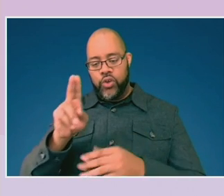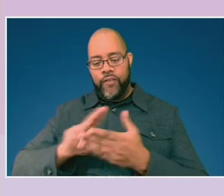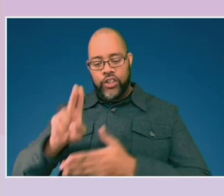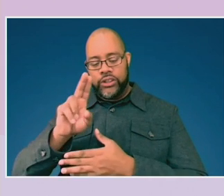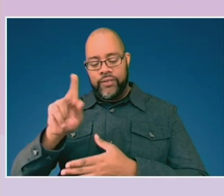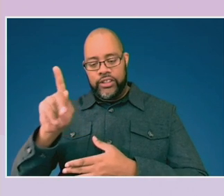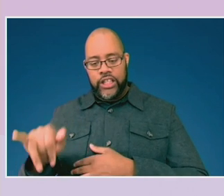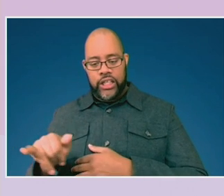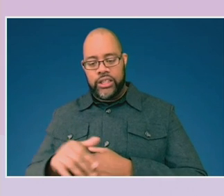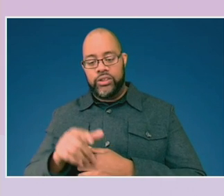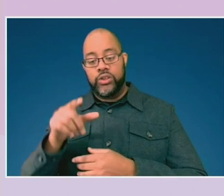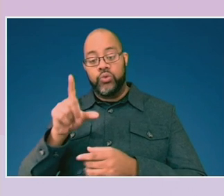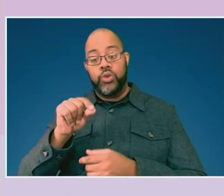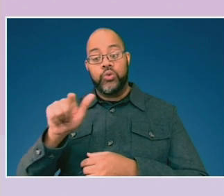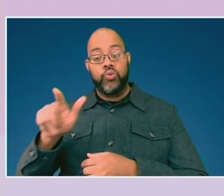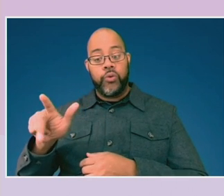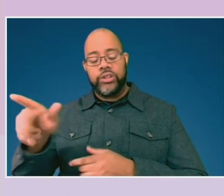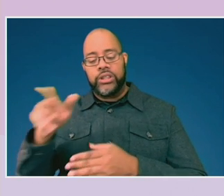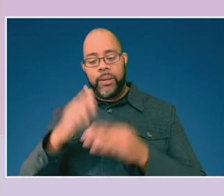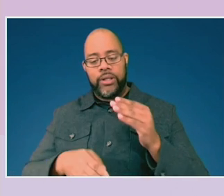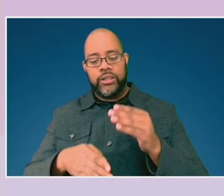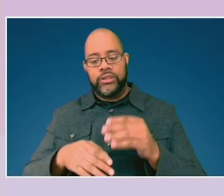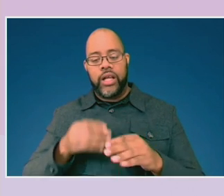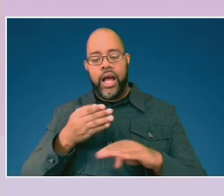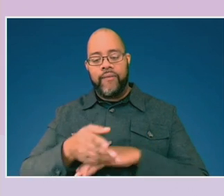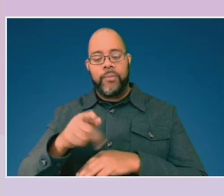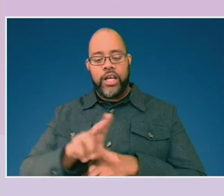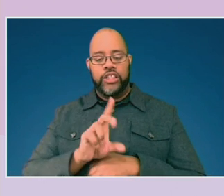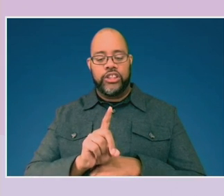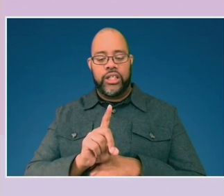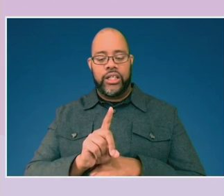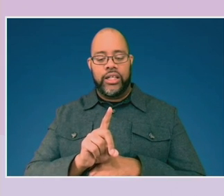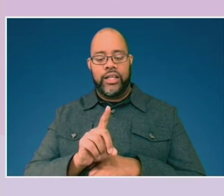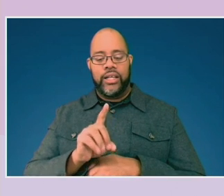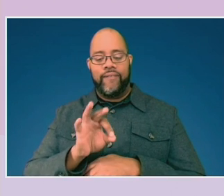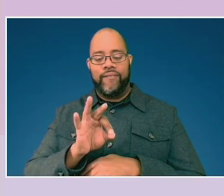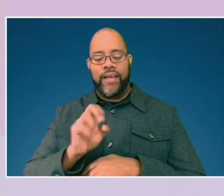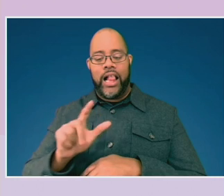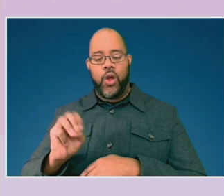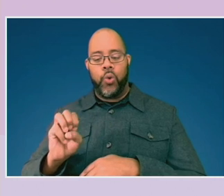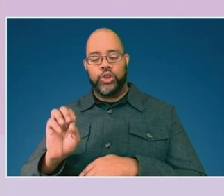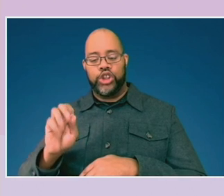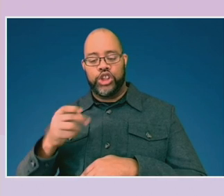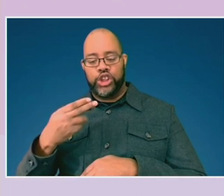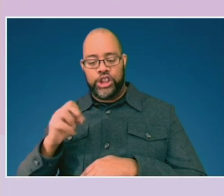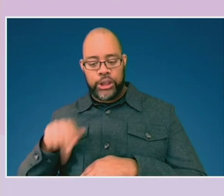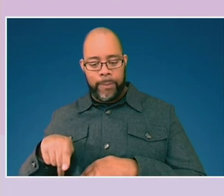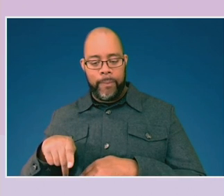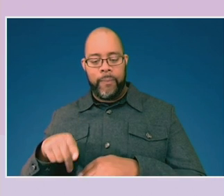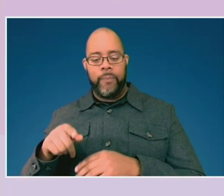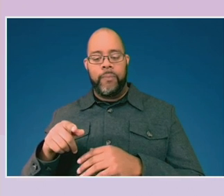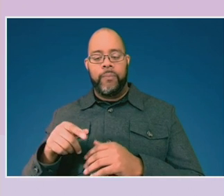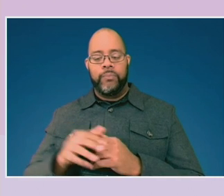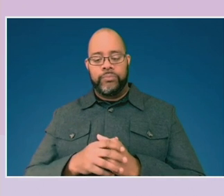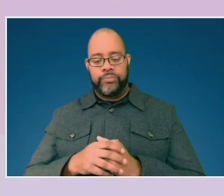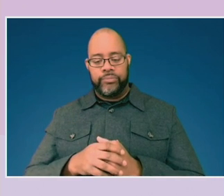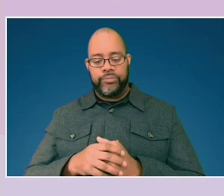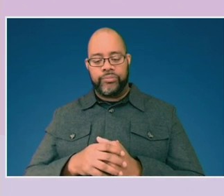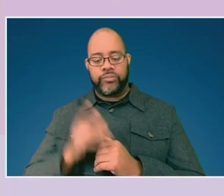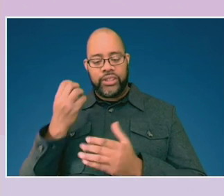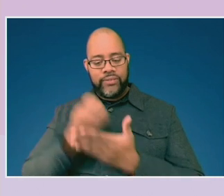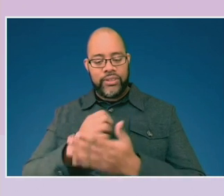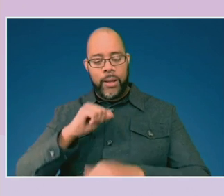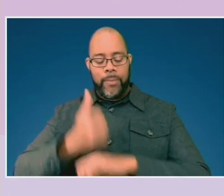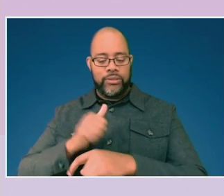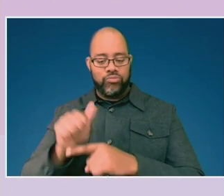In 2023, she completed a postdoc fellowship with the Helene Fuld Health Trust National Institute for Evidence-Based Practice